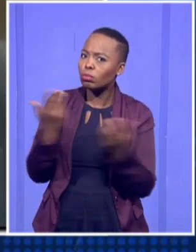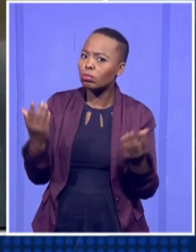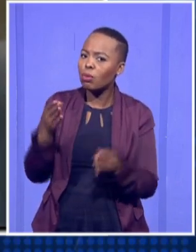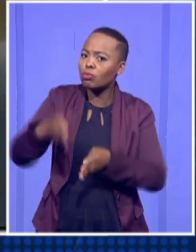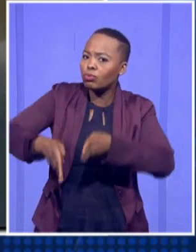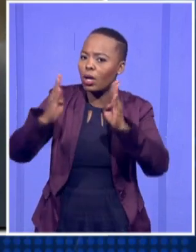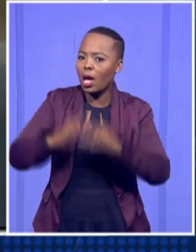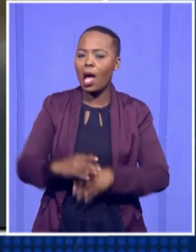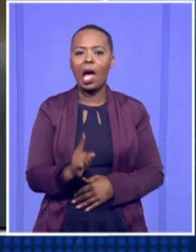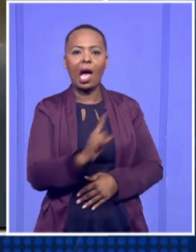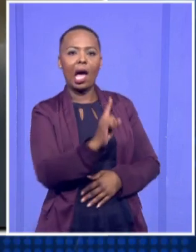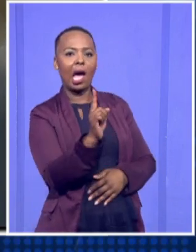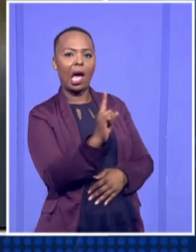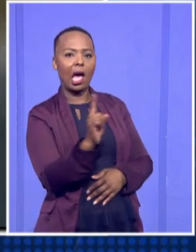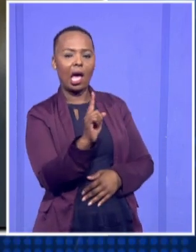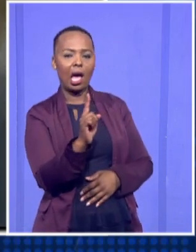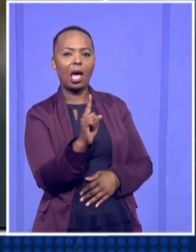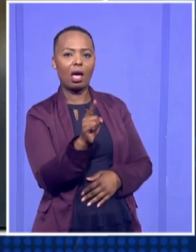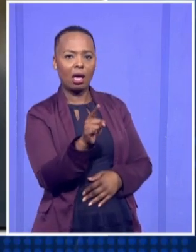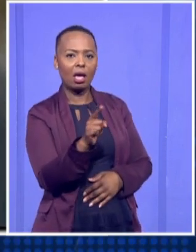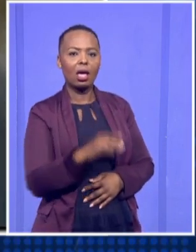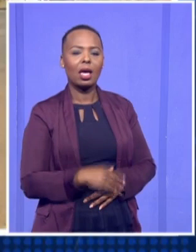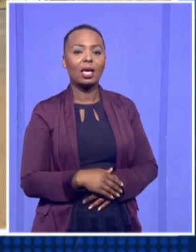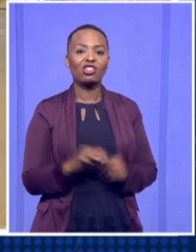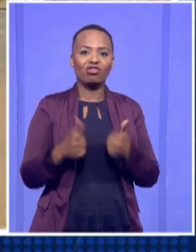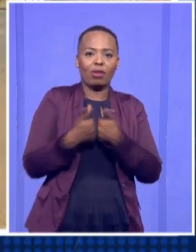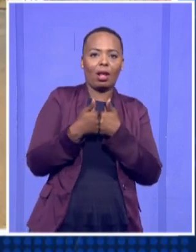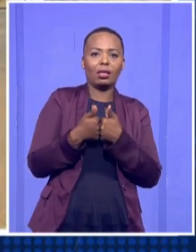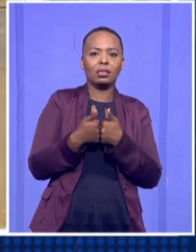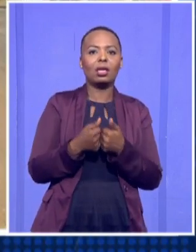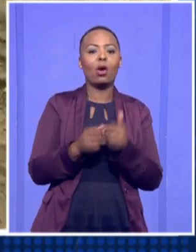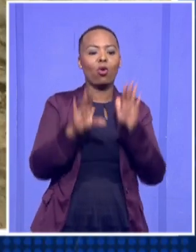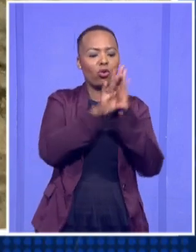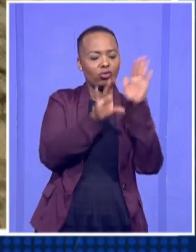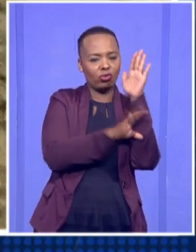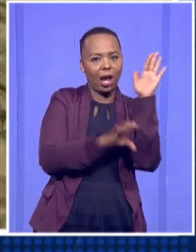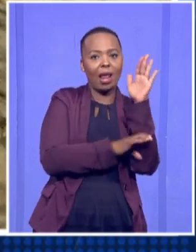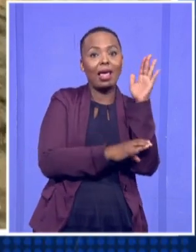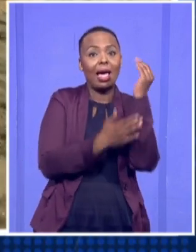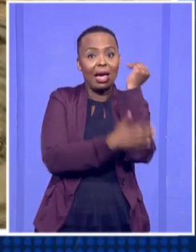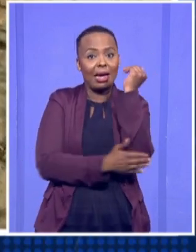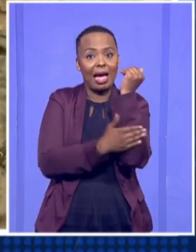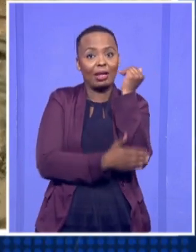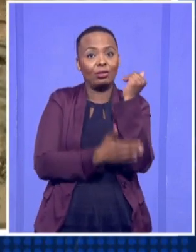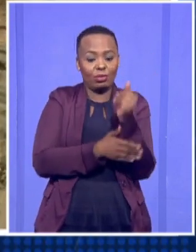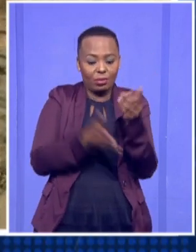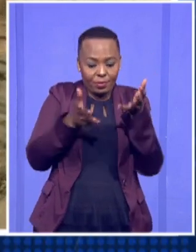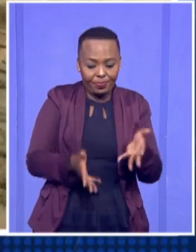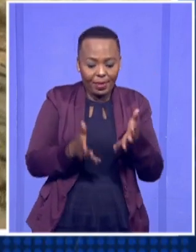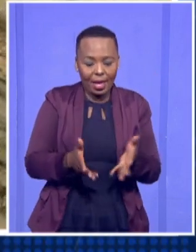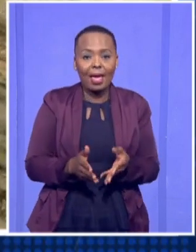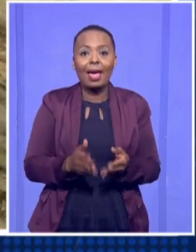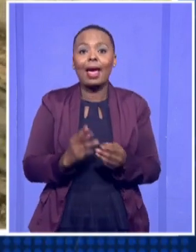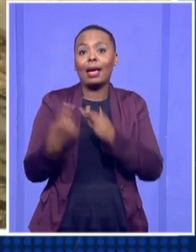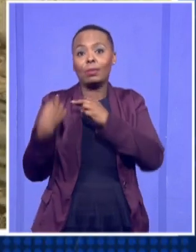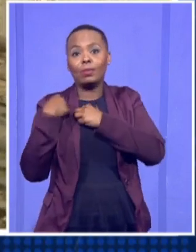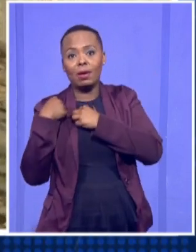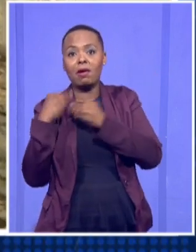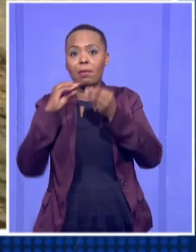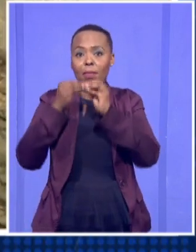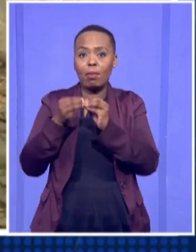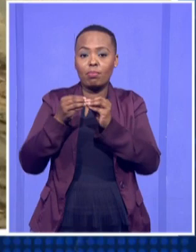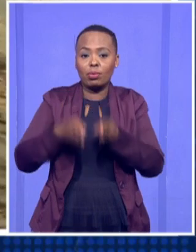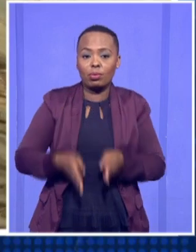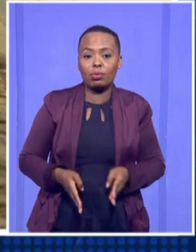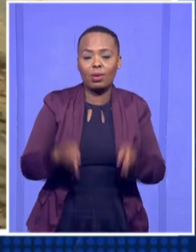No, you see, that's where the challenge comes in. Constitutionally in this country, the responsibility for maintaining roads is assigned to